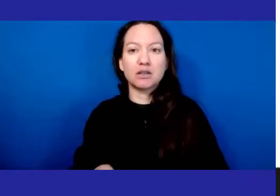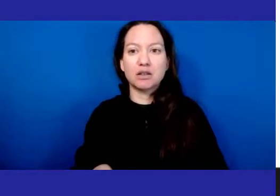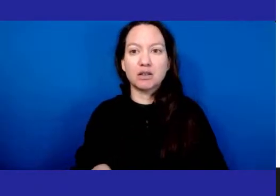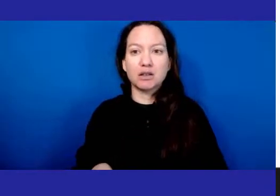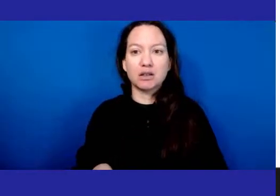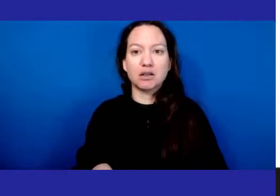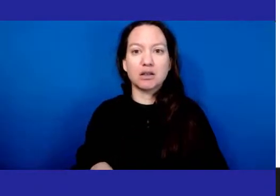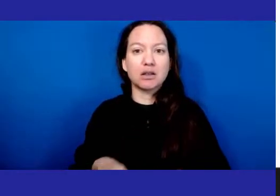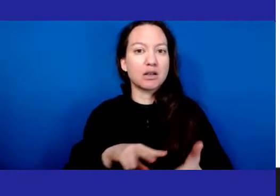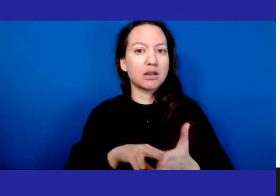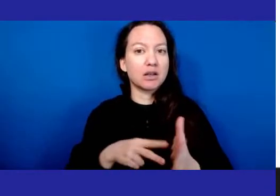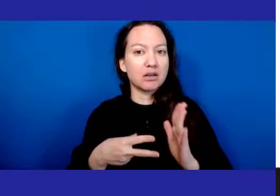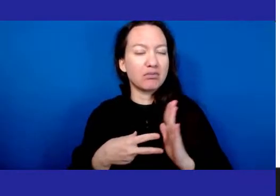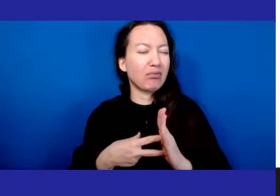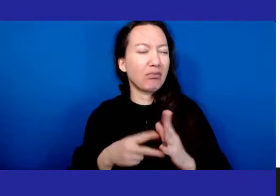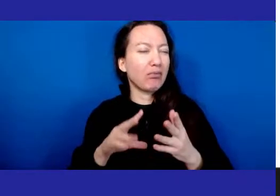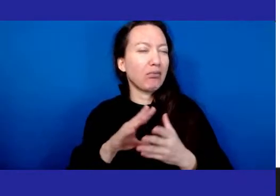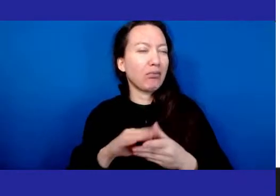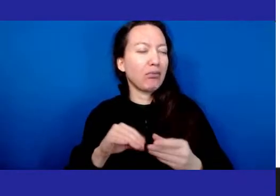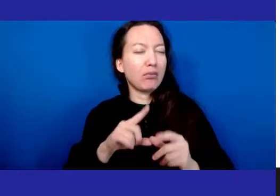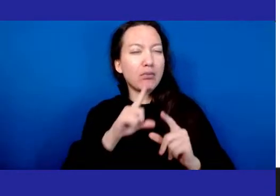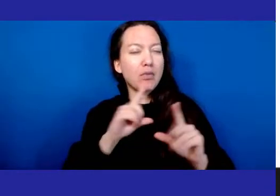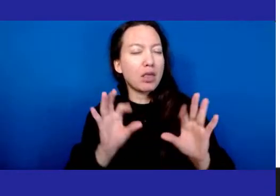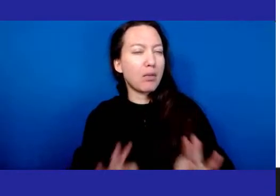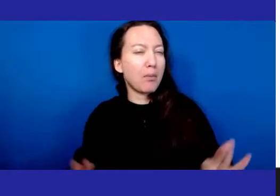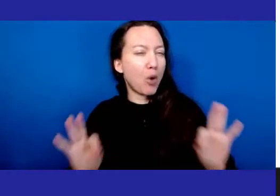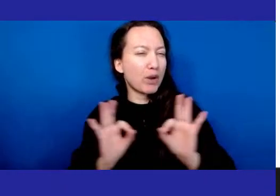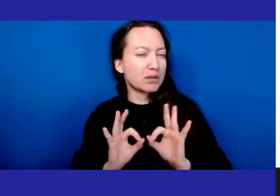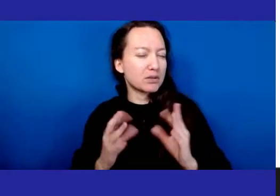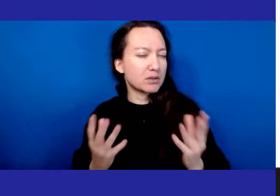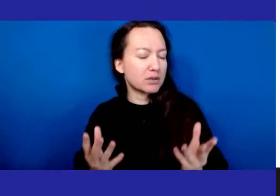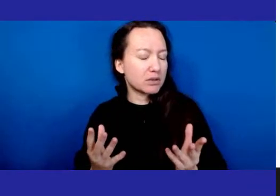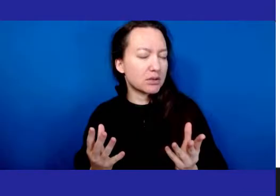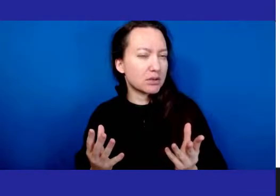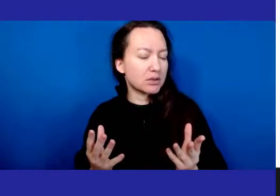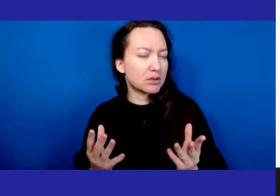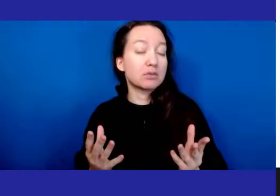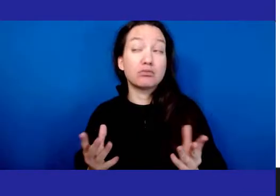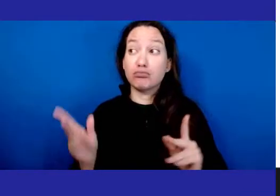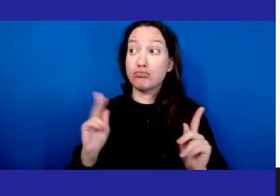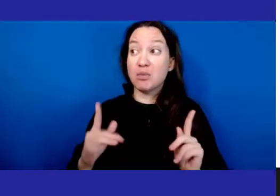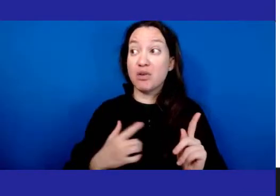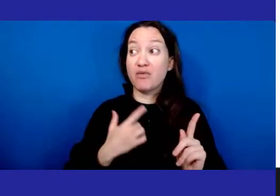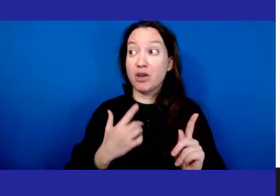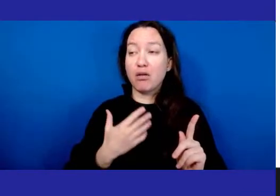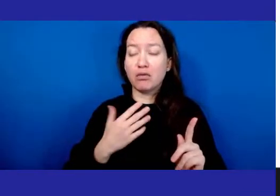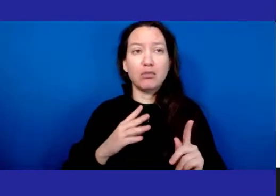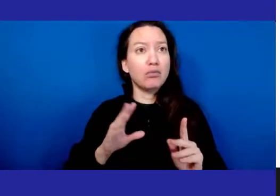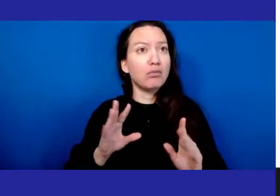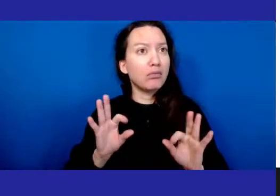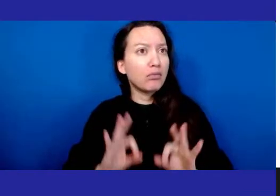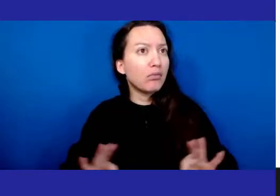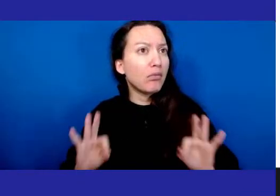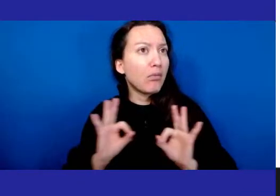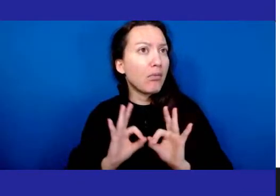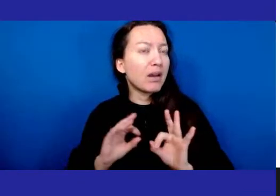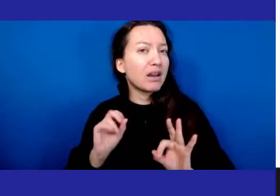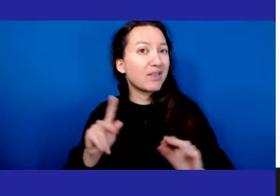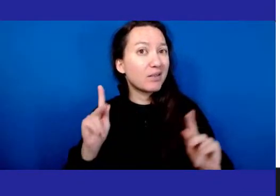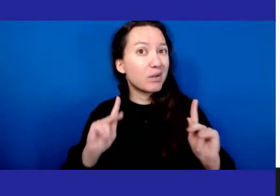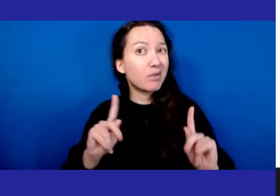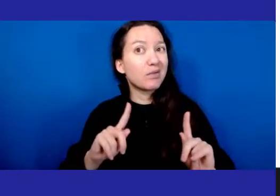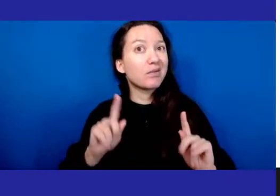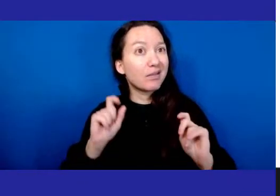What is it in the story that really matters? Yeah. You would think what people would feel really matters is whether or not people can